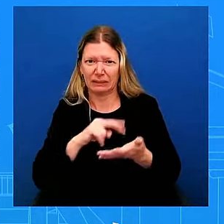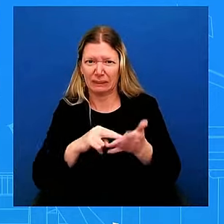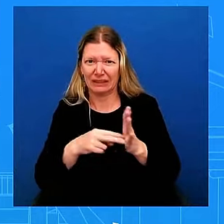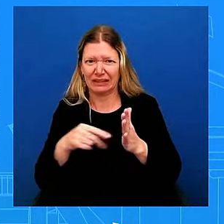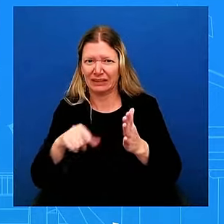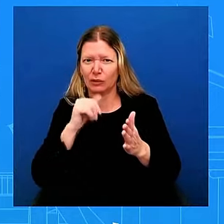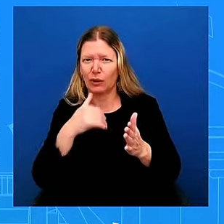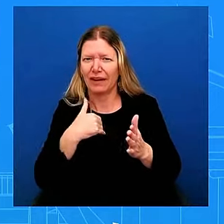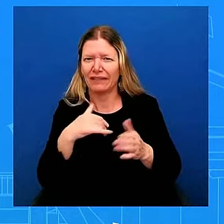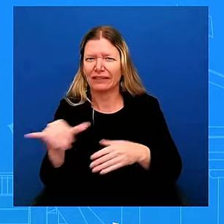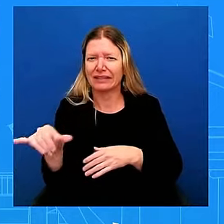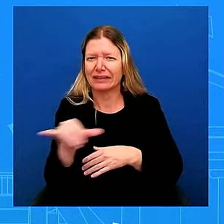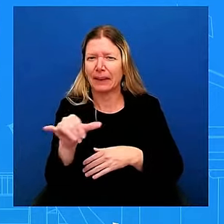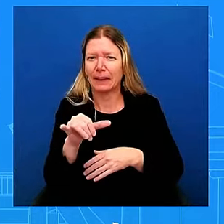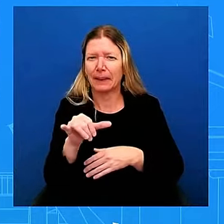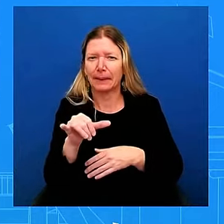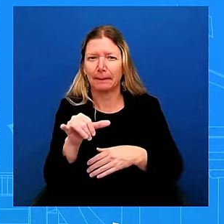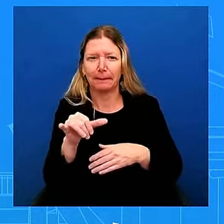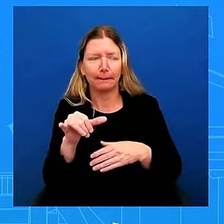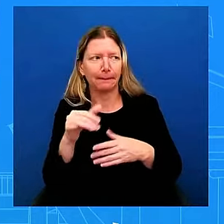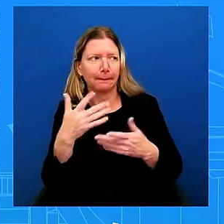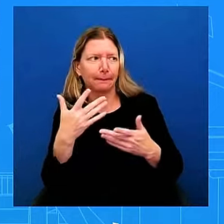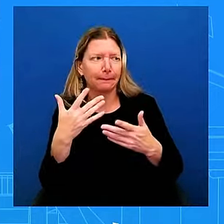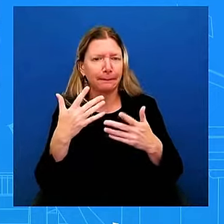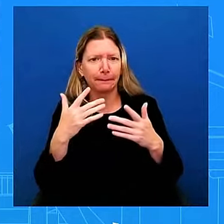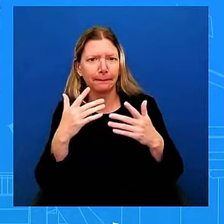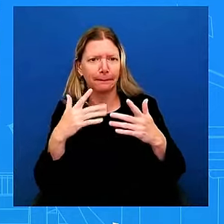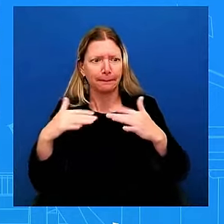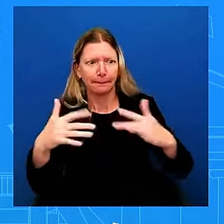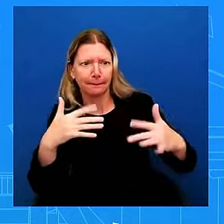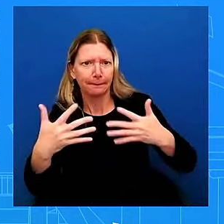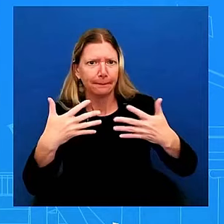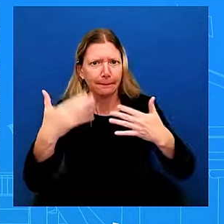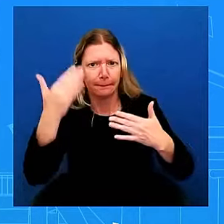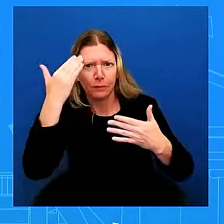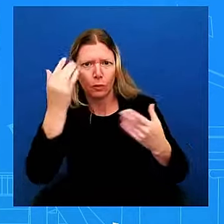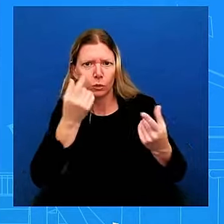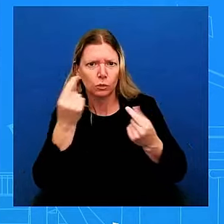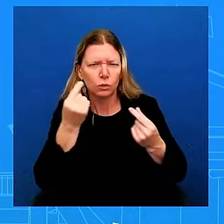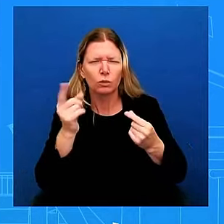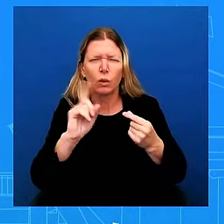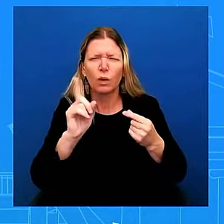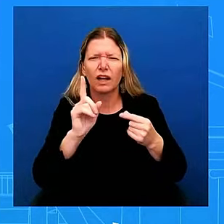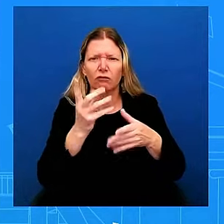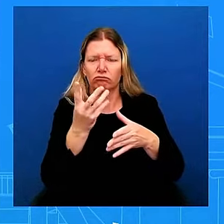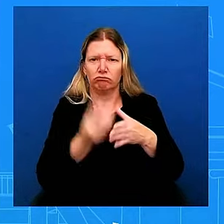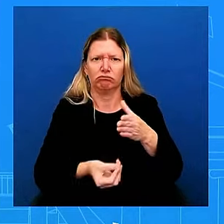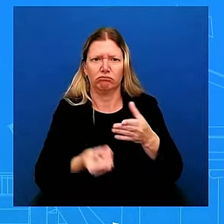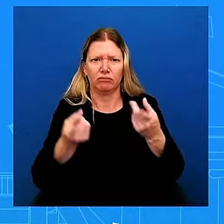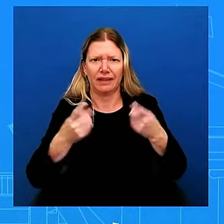the breakdown with witnesses saying there's a gunman and action not happening fast enough?